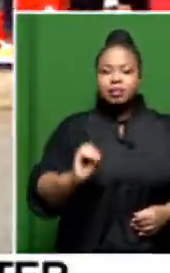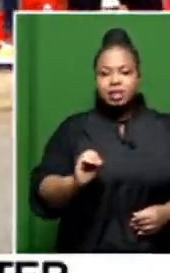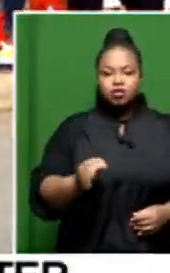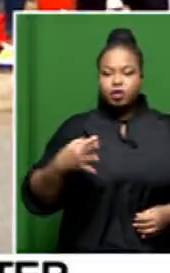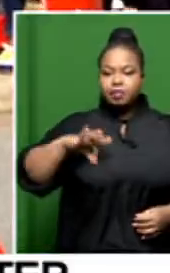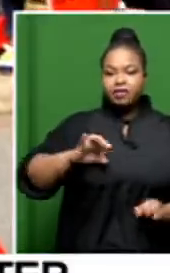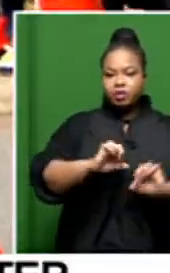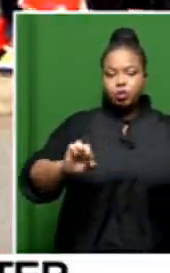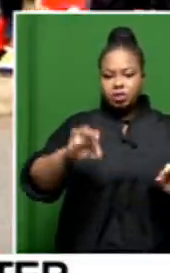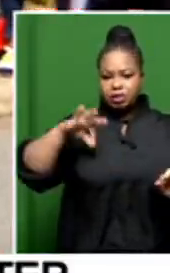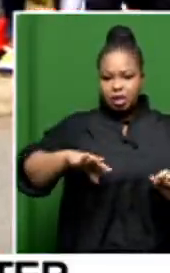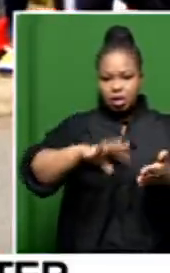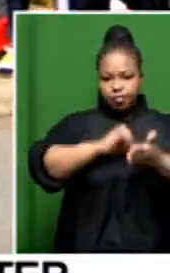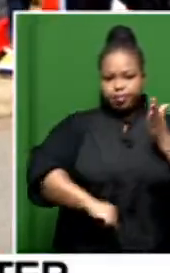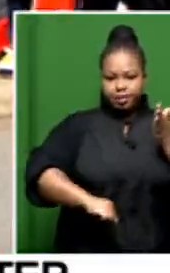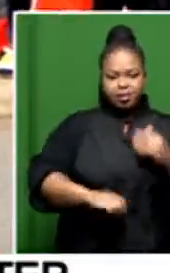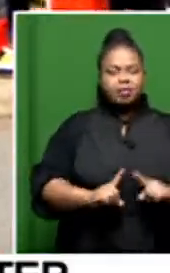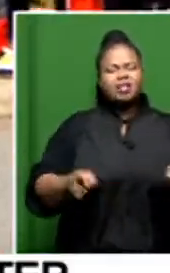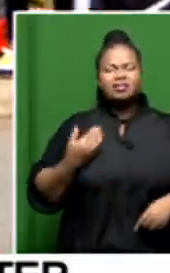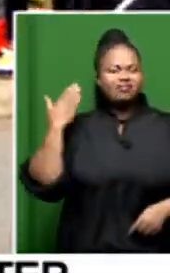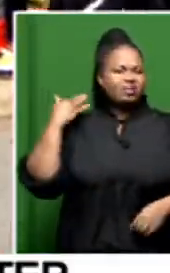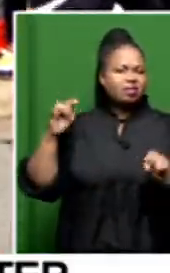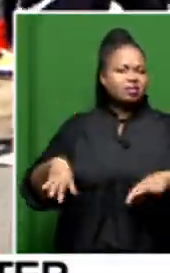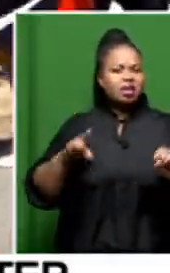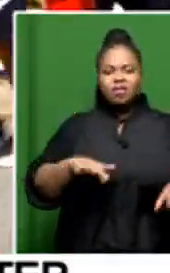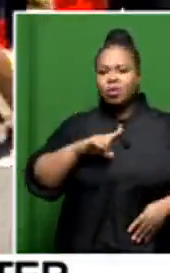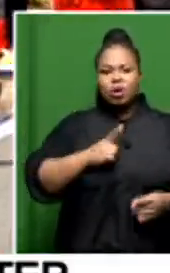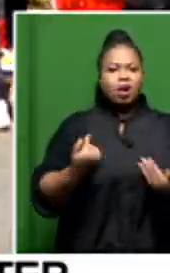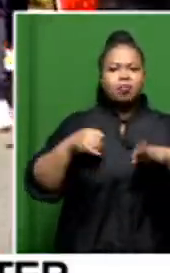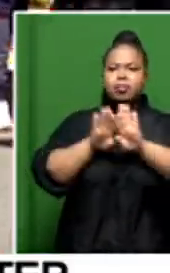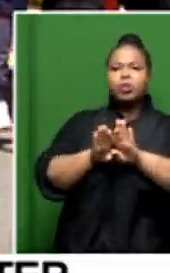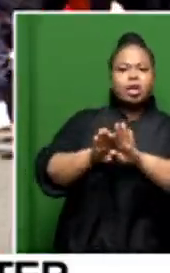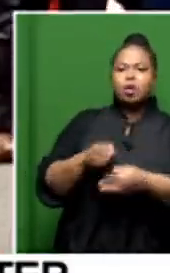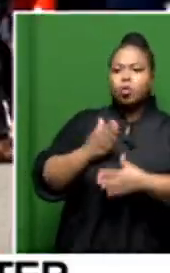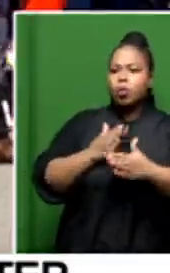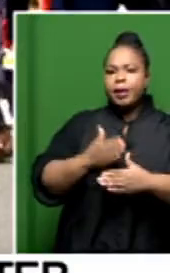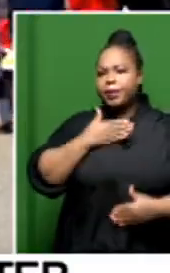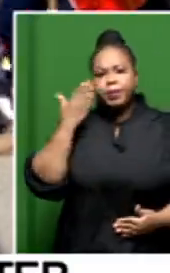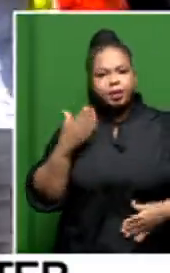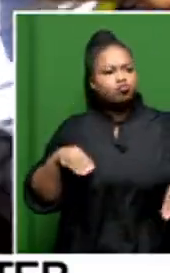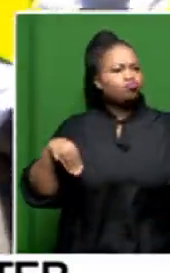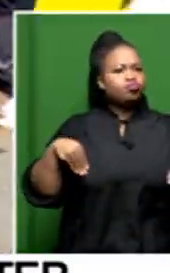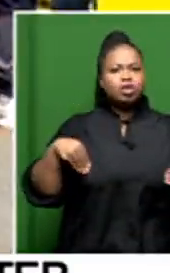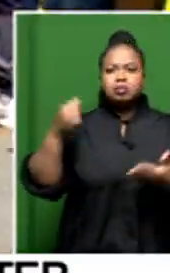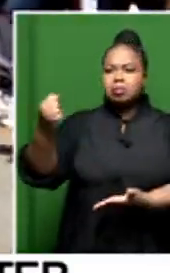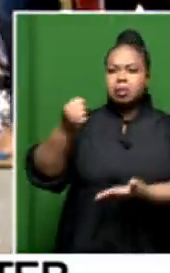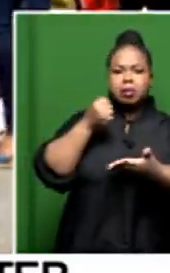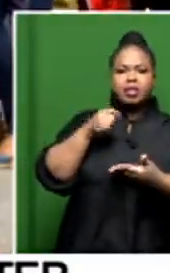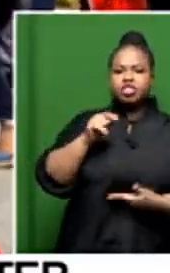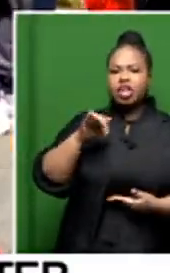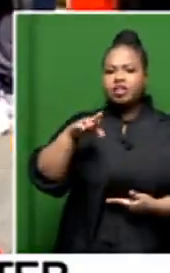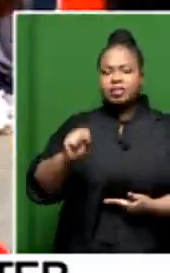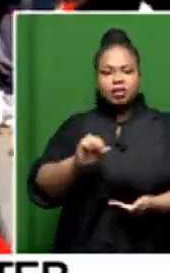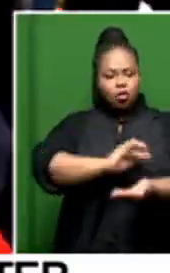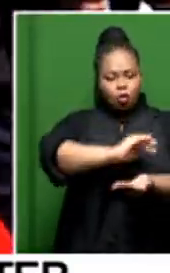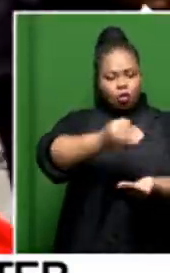cut. Whilst they've suffered through lockdown without salaries, whilst they've suffered through lockdown with no TERS payments and no voluntary severance